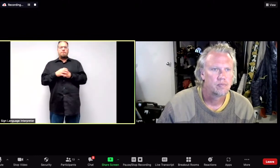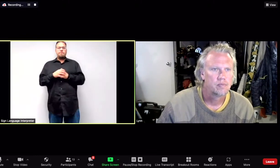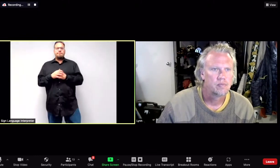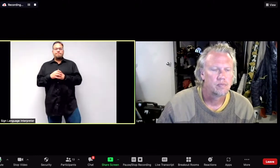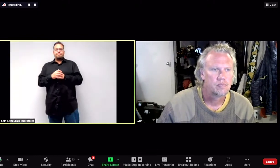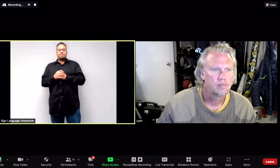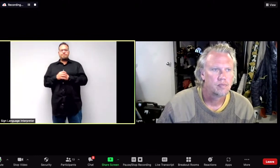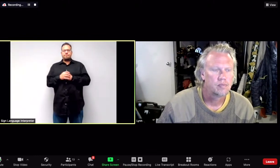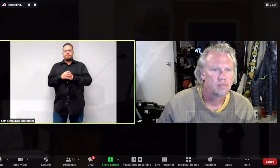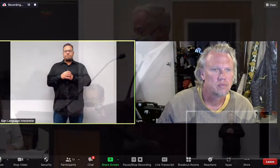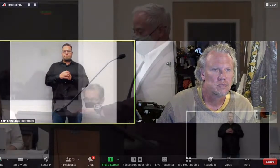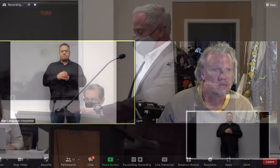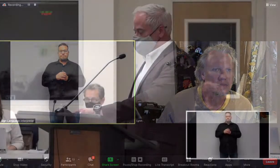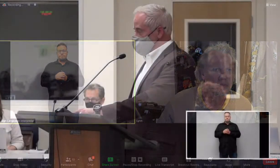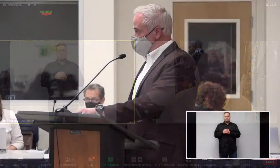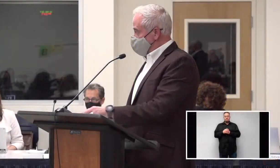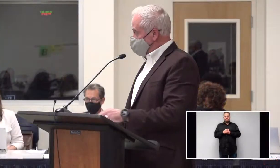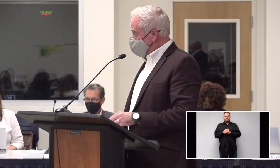Okay. Yes, Grace.